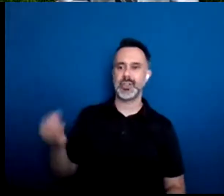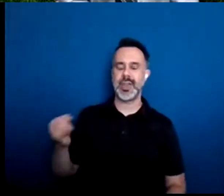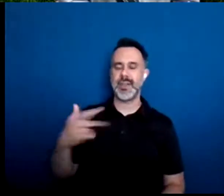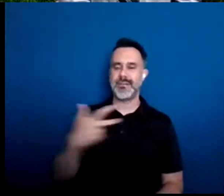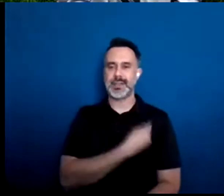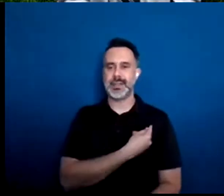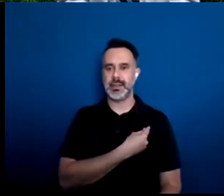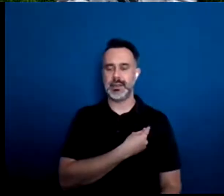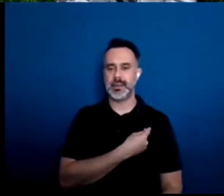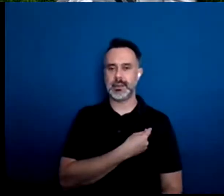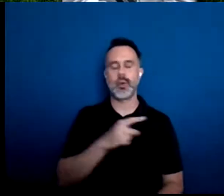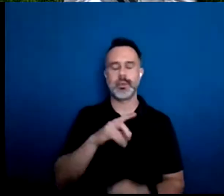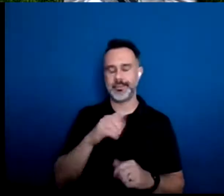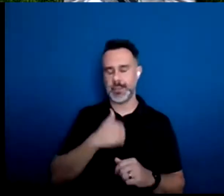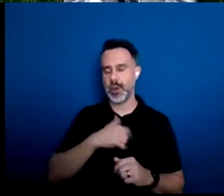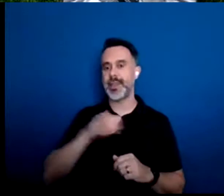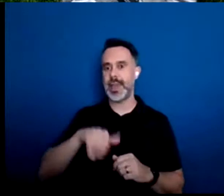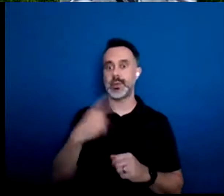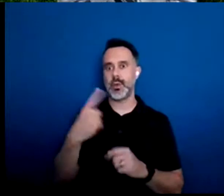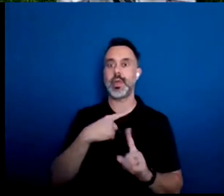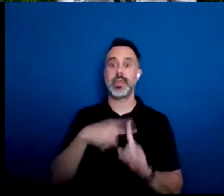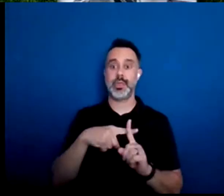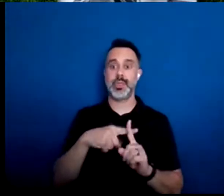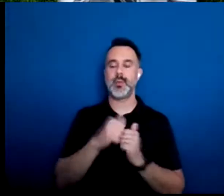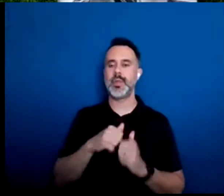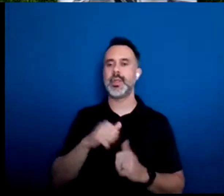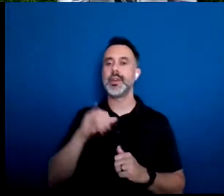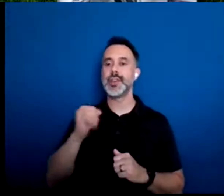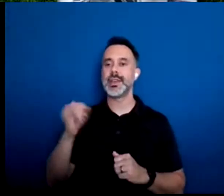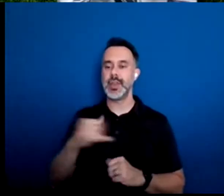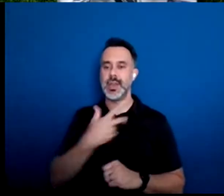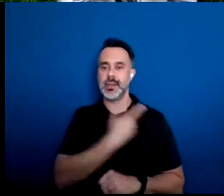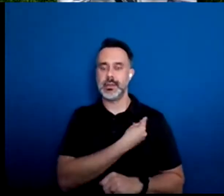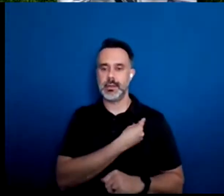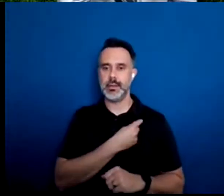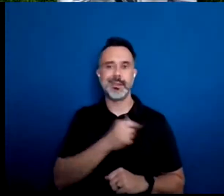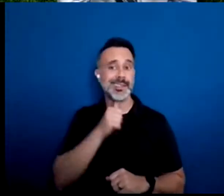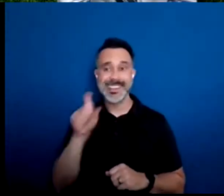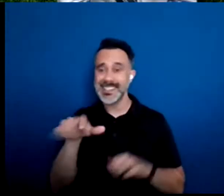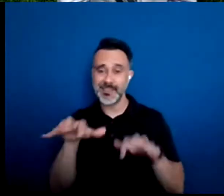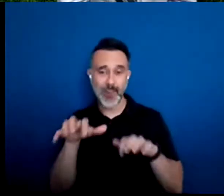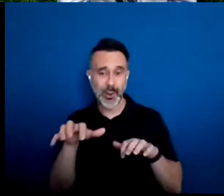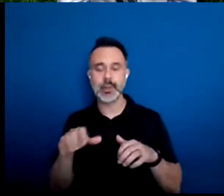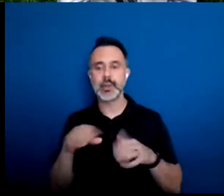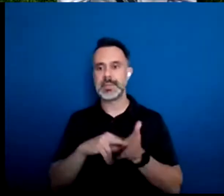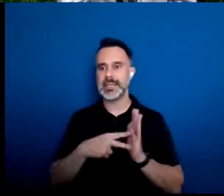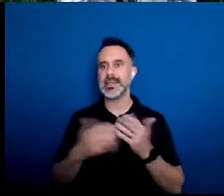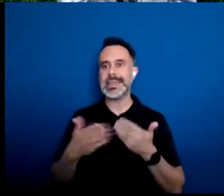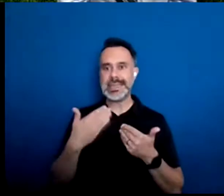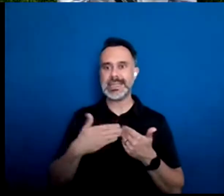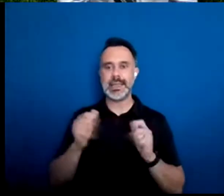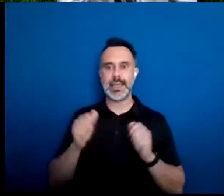need freezing, and so it would make it much more easily spread throughout the